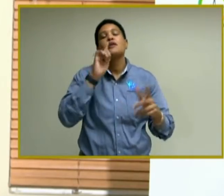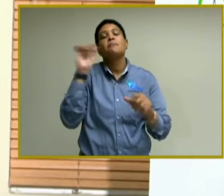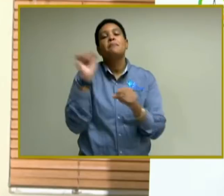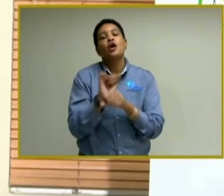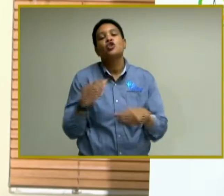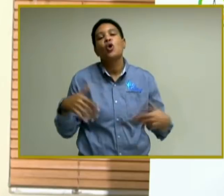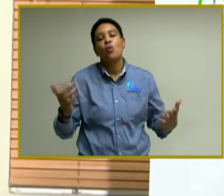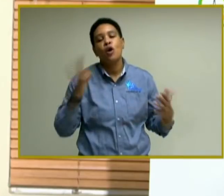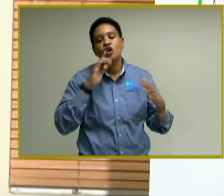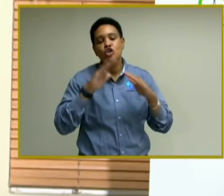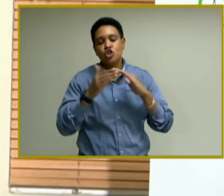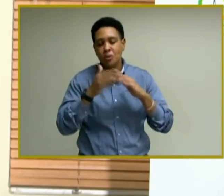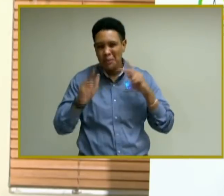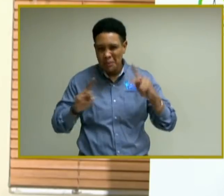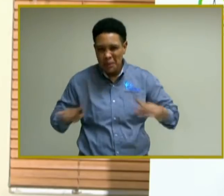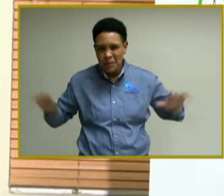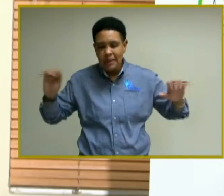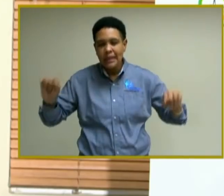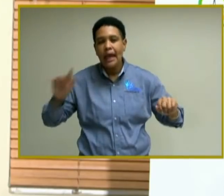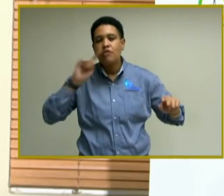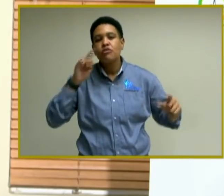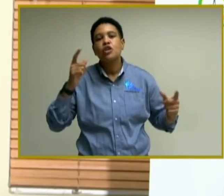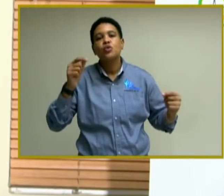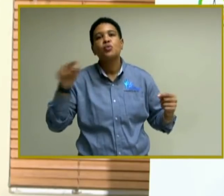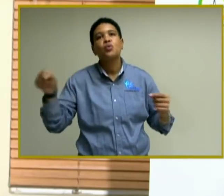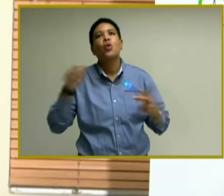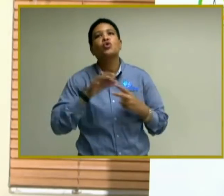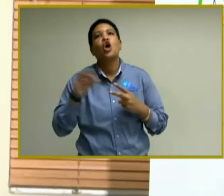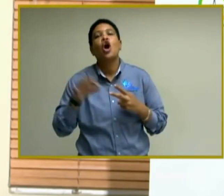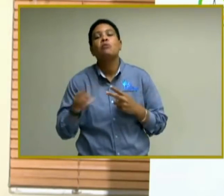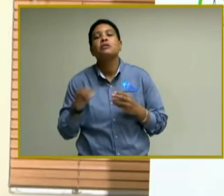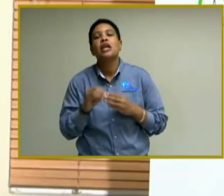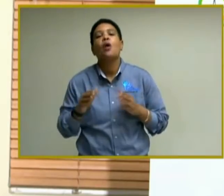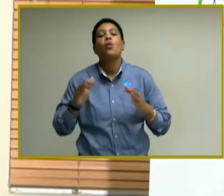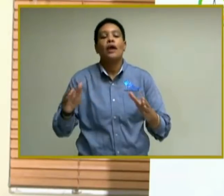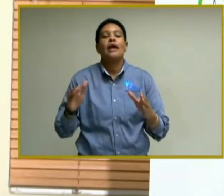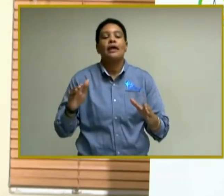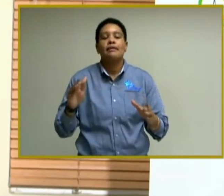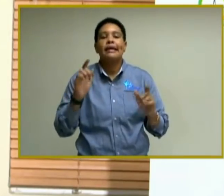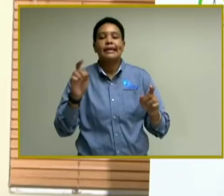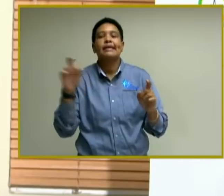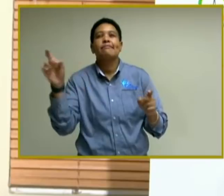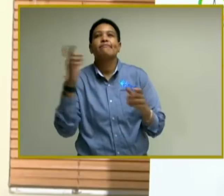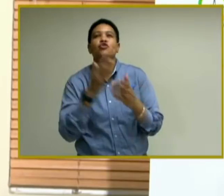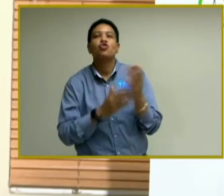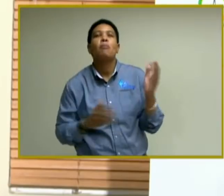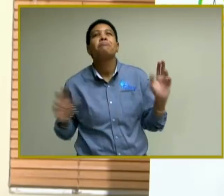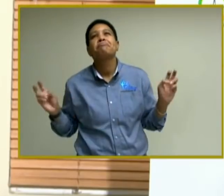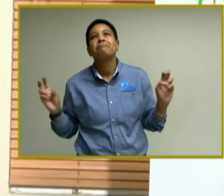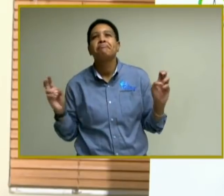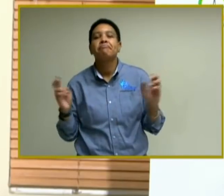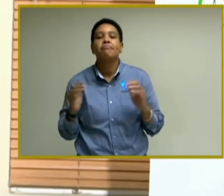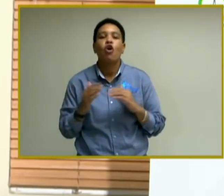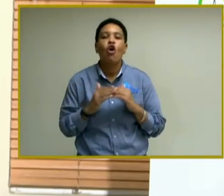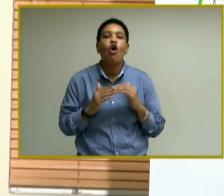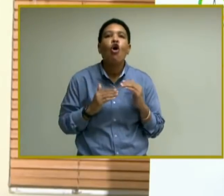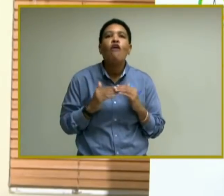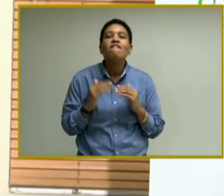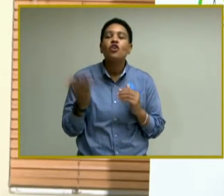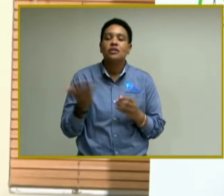that Jamaicans can exercise those options in a way that gives them a level of